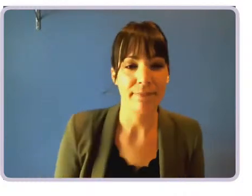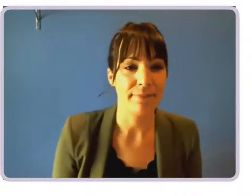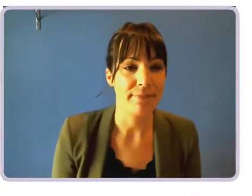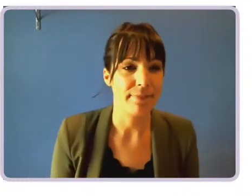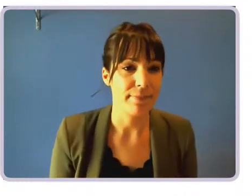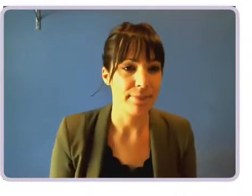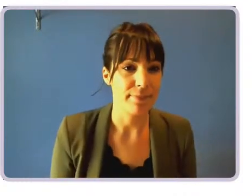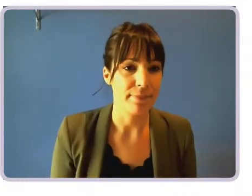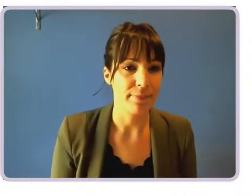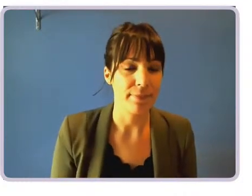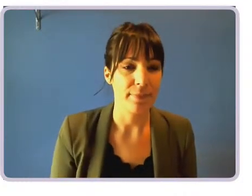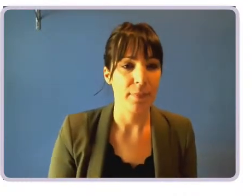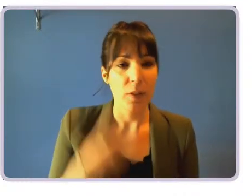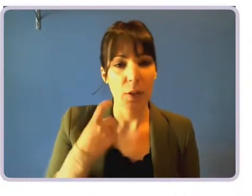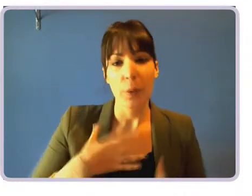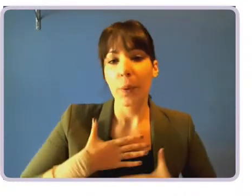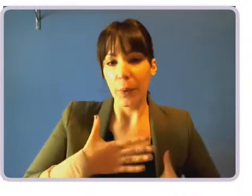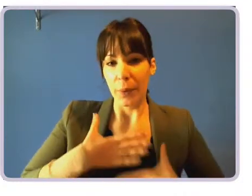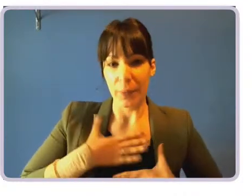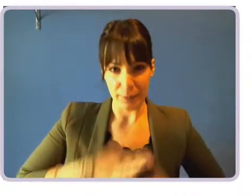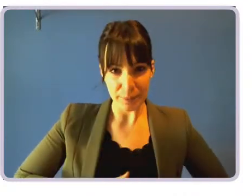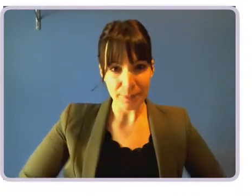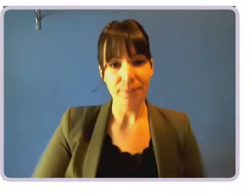Take a deep breath. Okay.